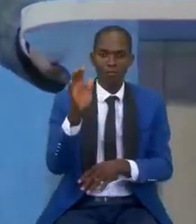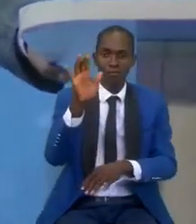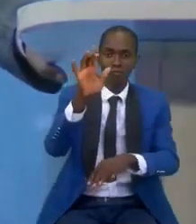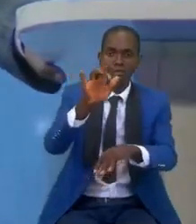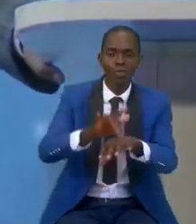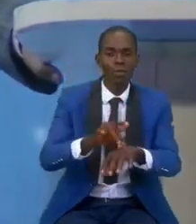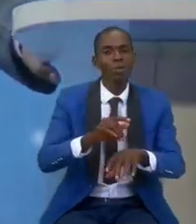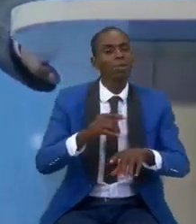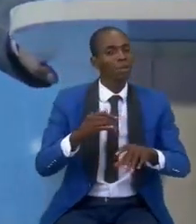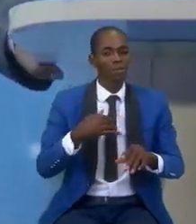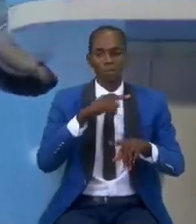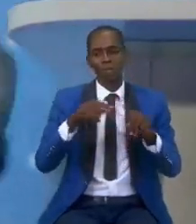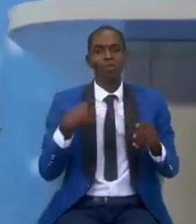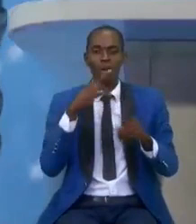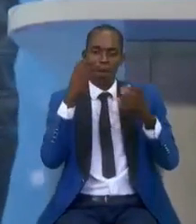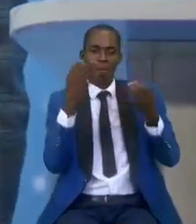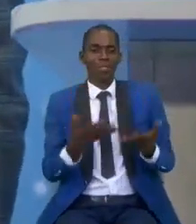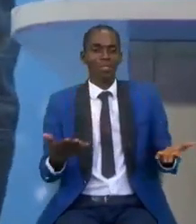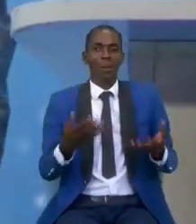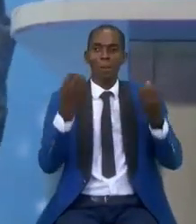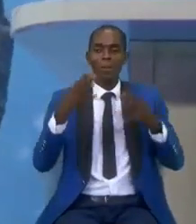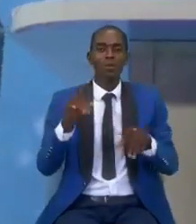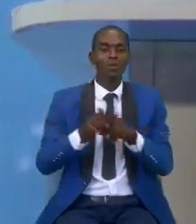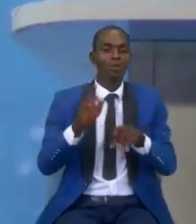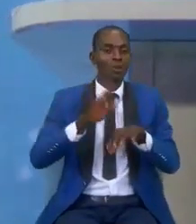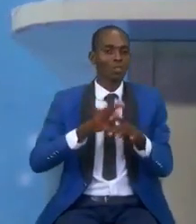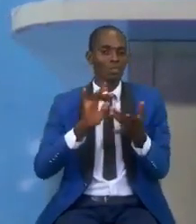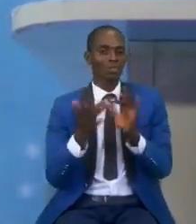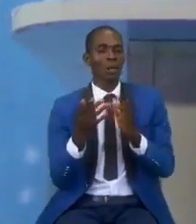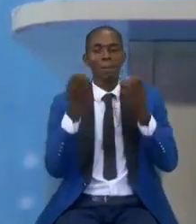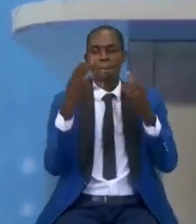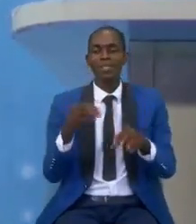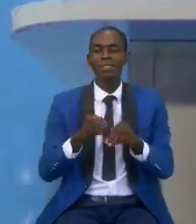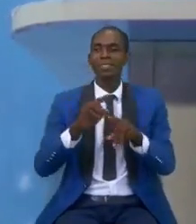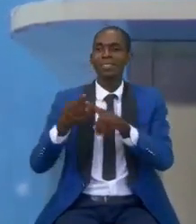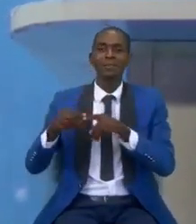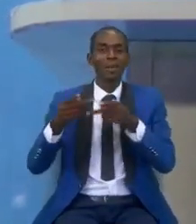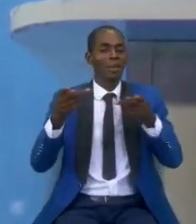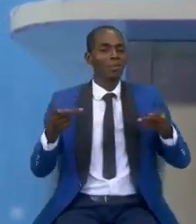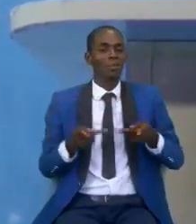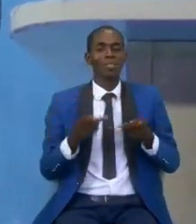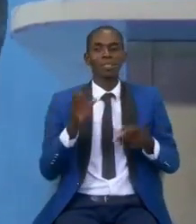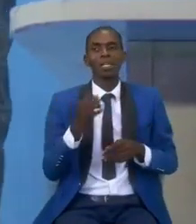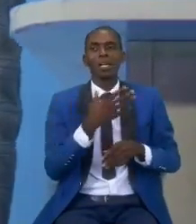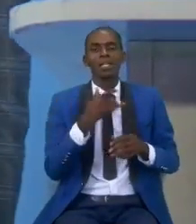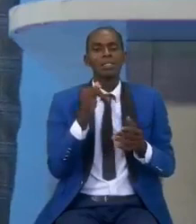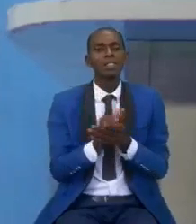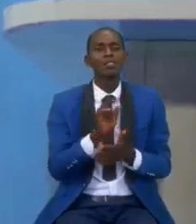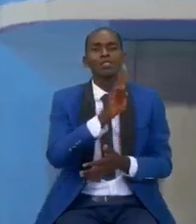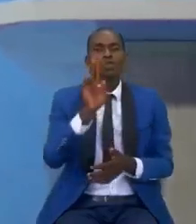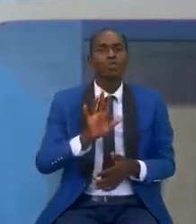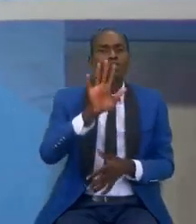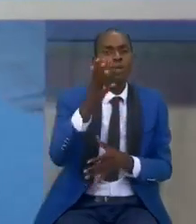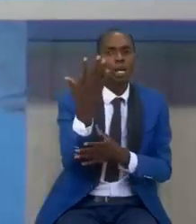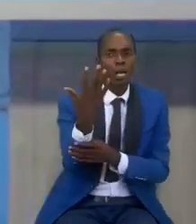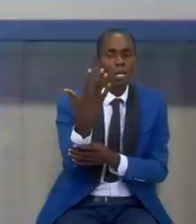in all the various locations. I say, use your hand to represent my hand and lay your hand